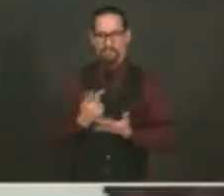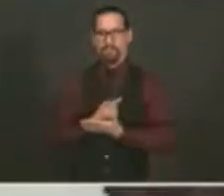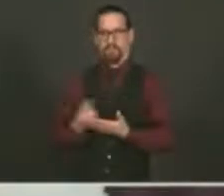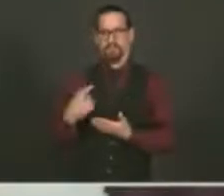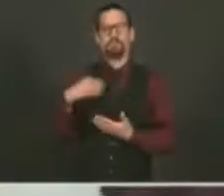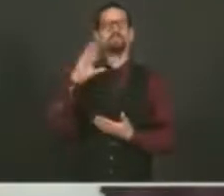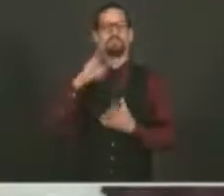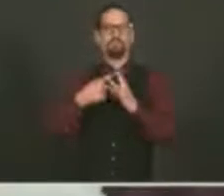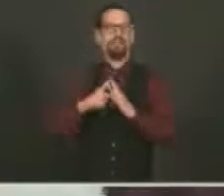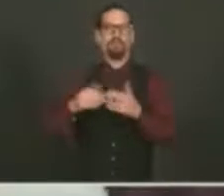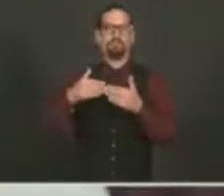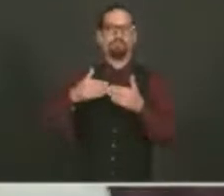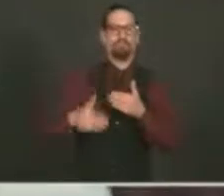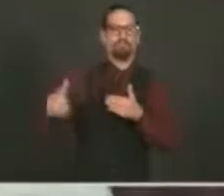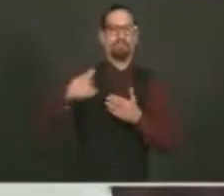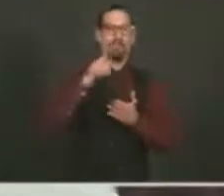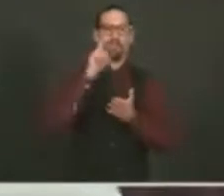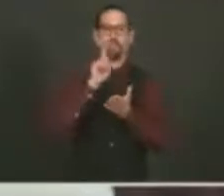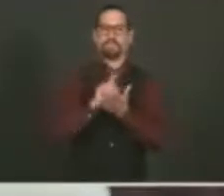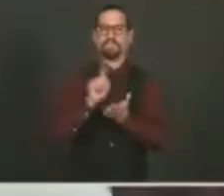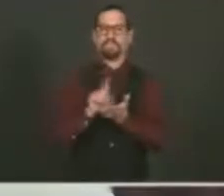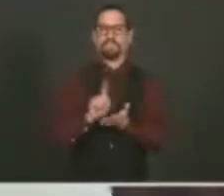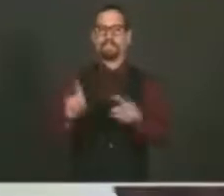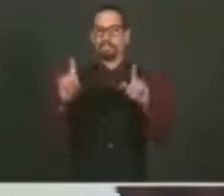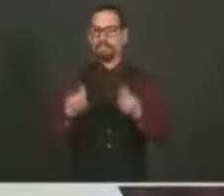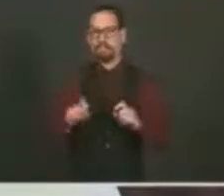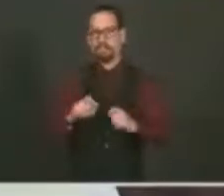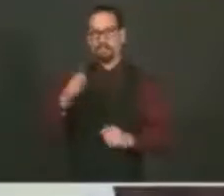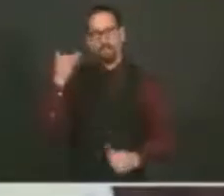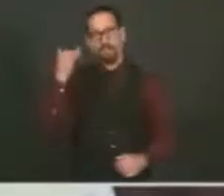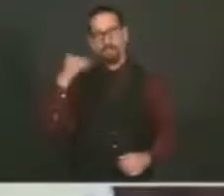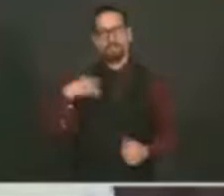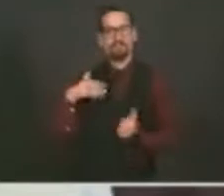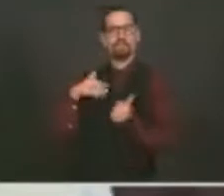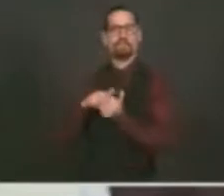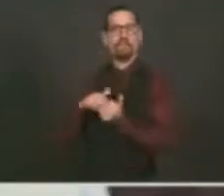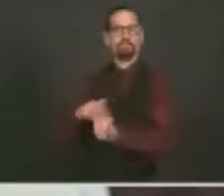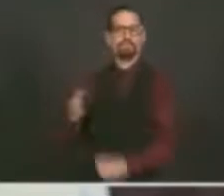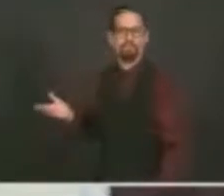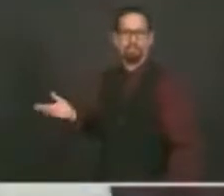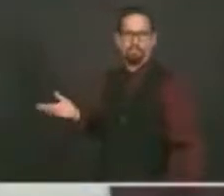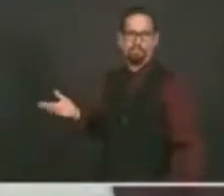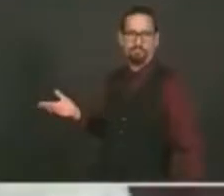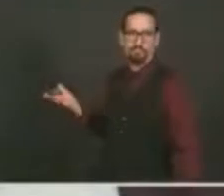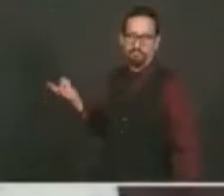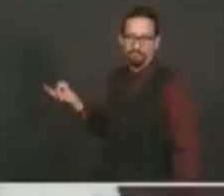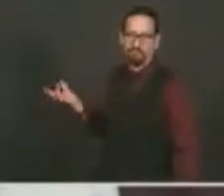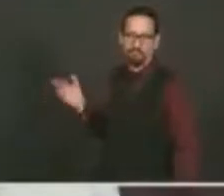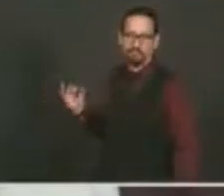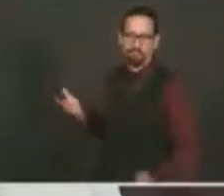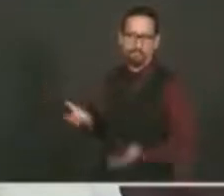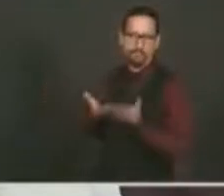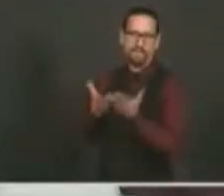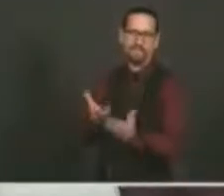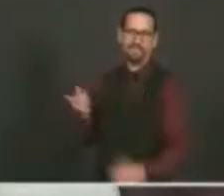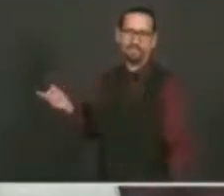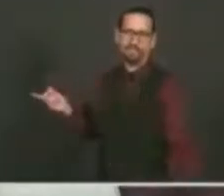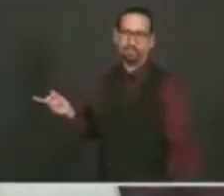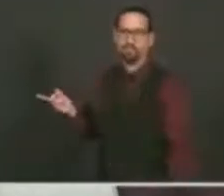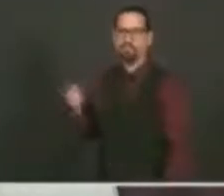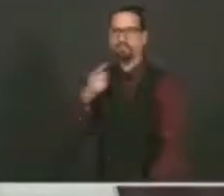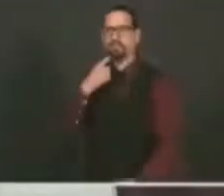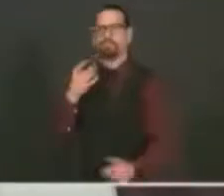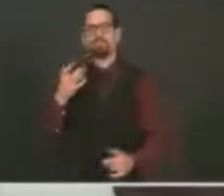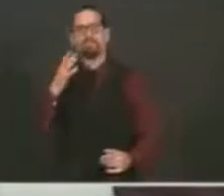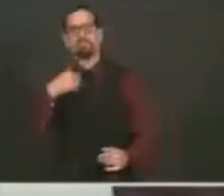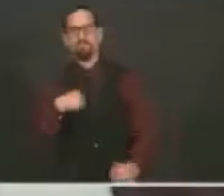cadence because that's what the doctor recommends. And it's part of a greater effort. I know I feel